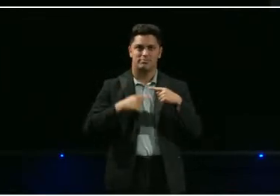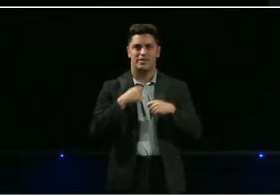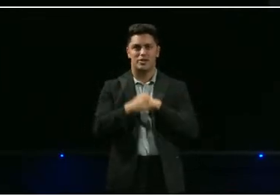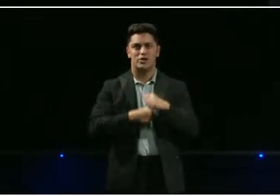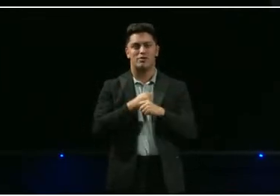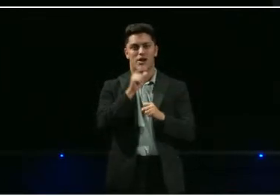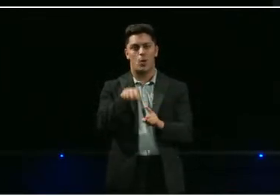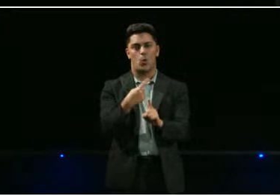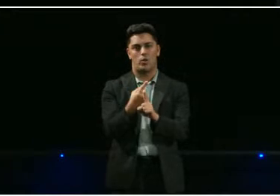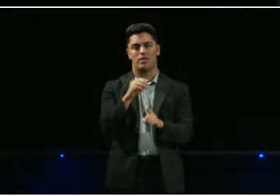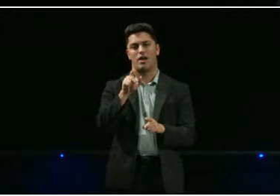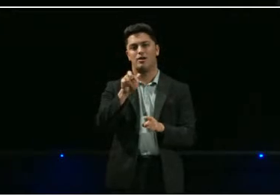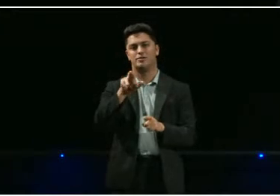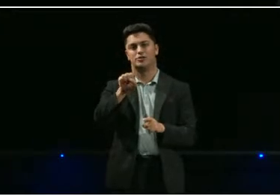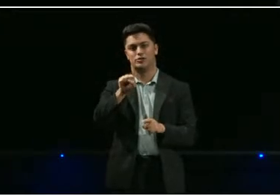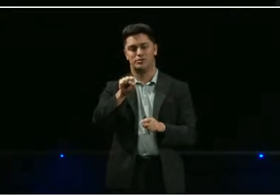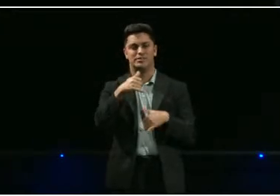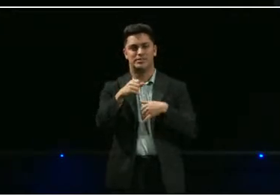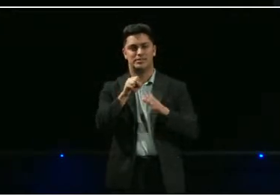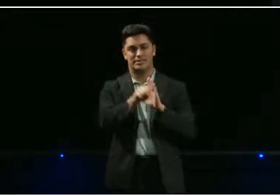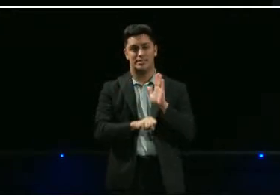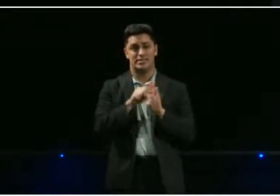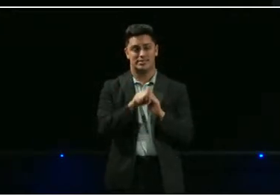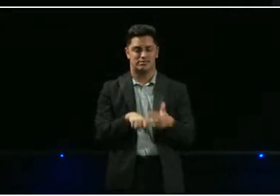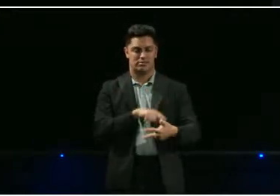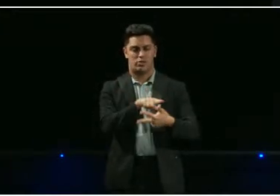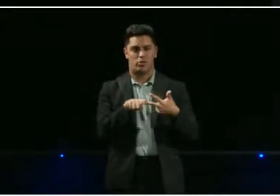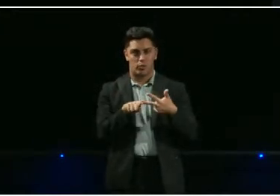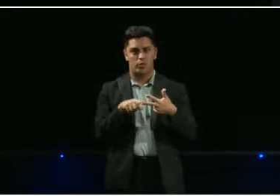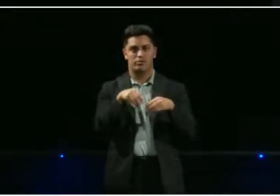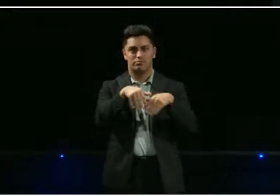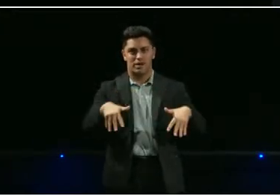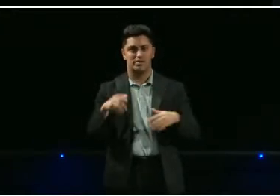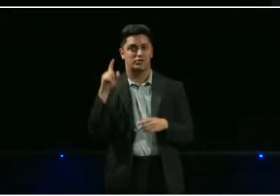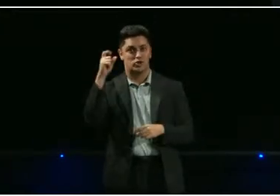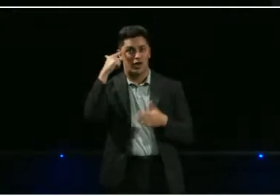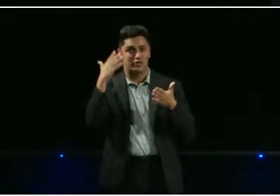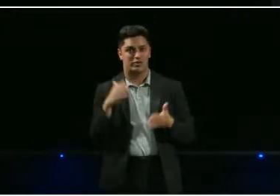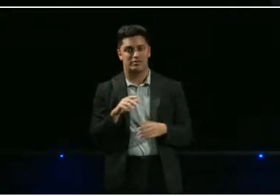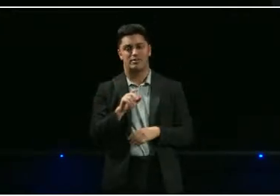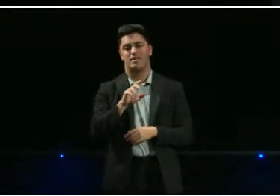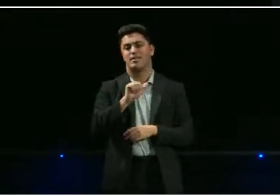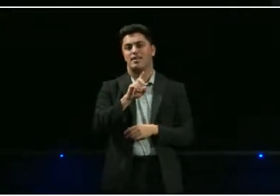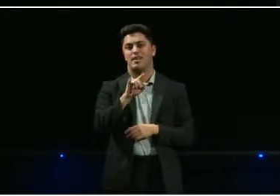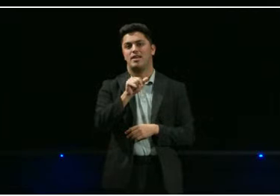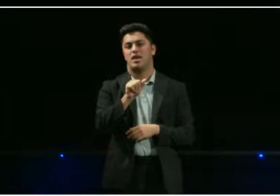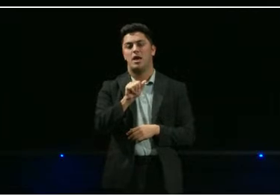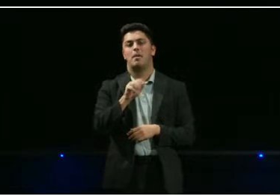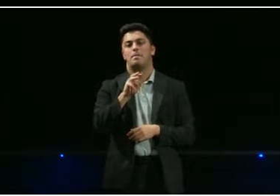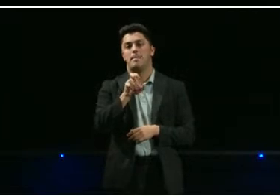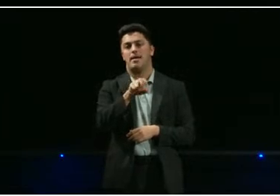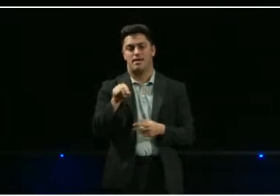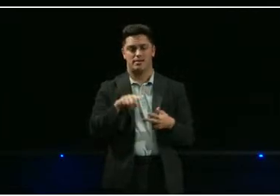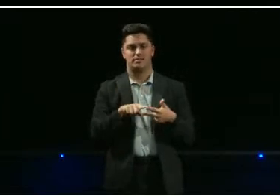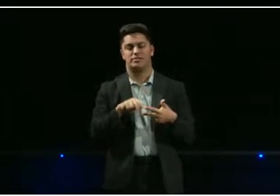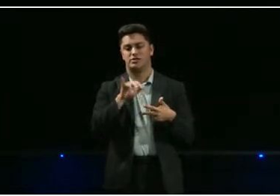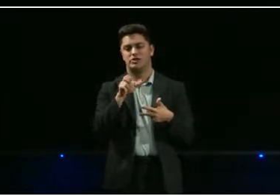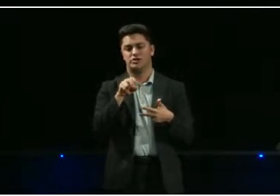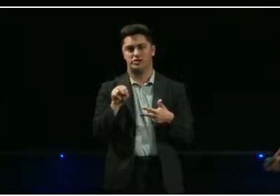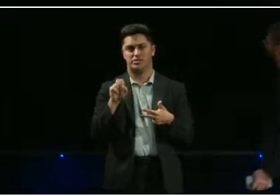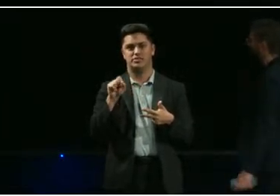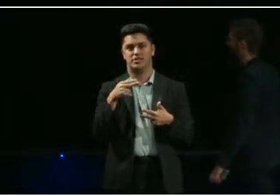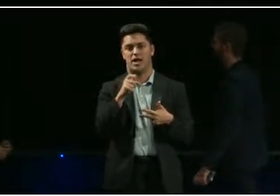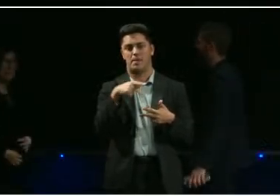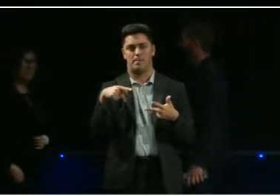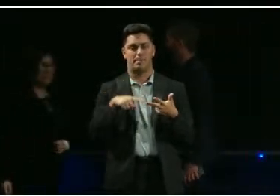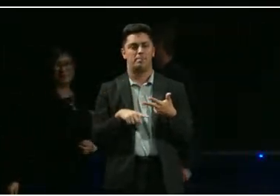during Oscar season. These are the three documentary branch governors, Kate Amend, Chris Hegedus, and Jean Shen.